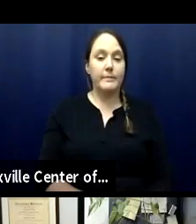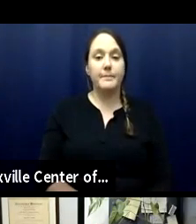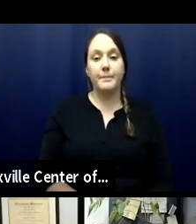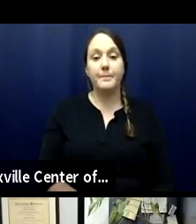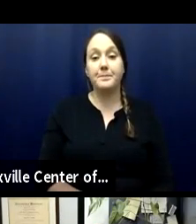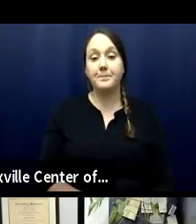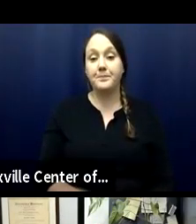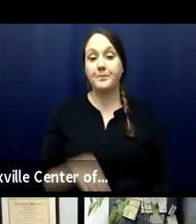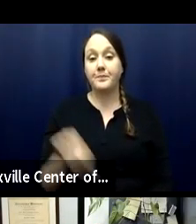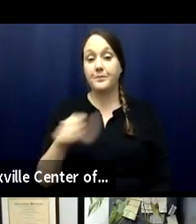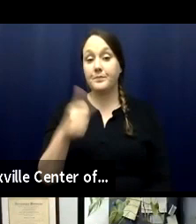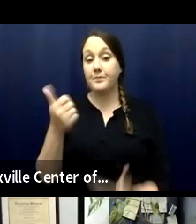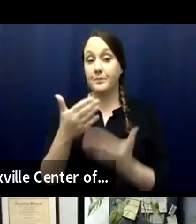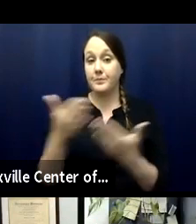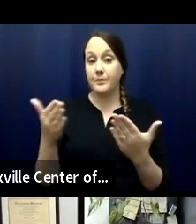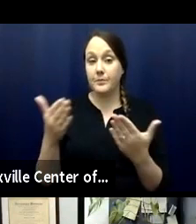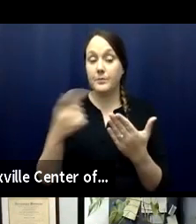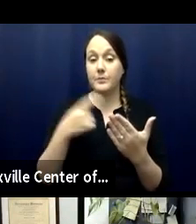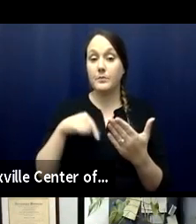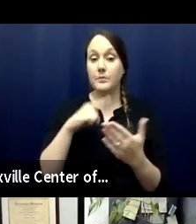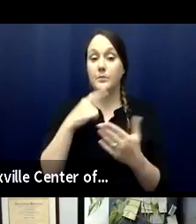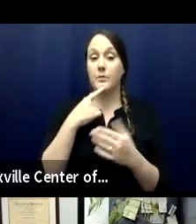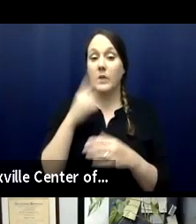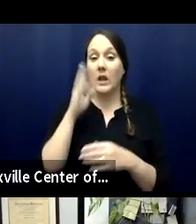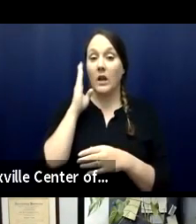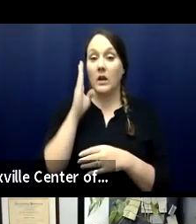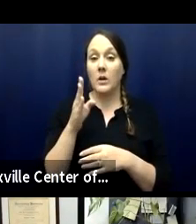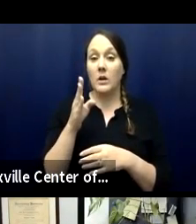And then the other thing, we had said we would